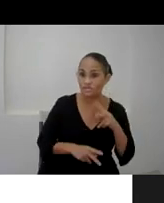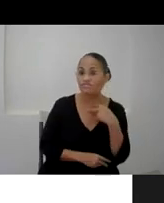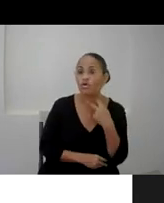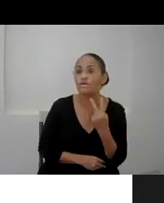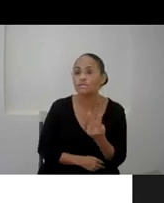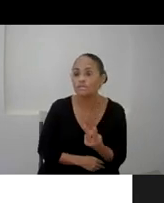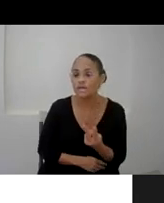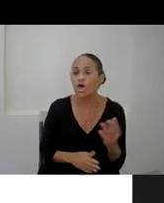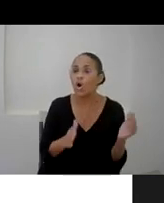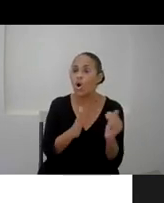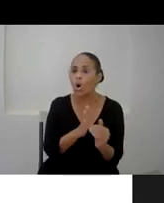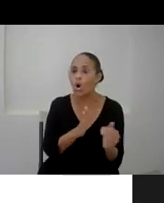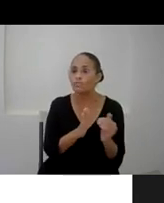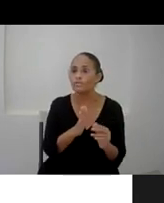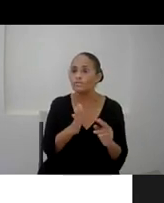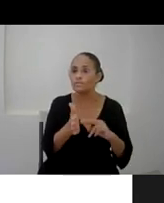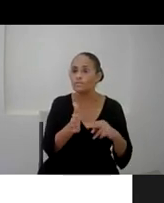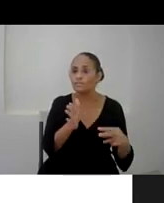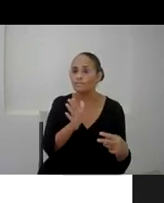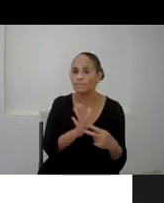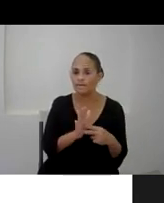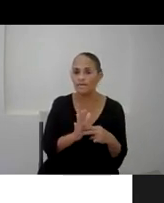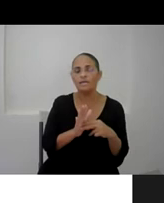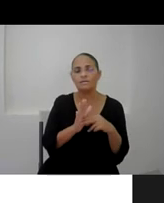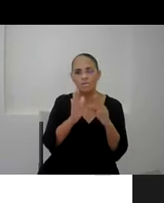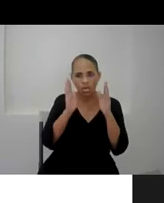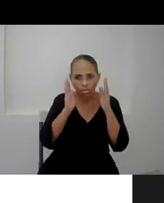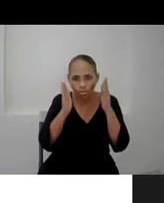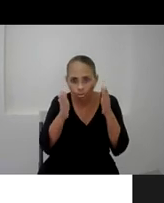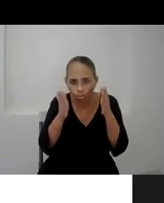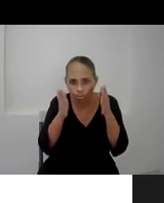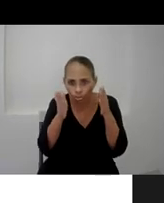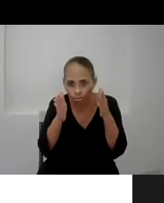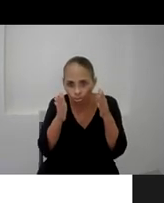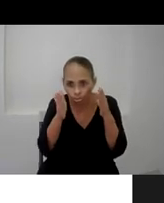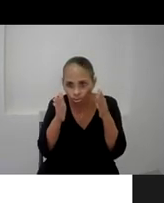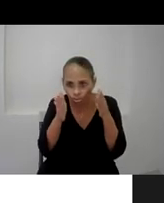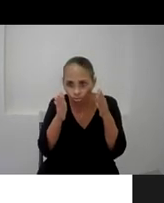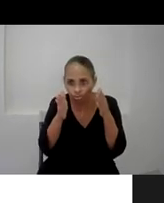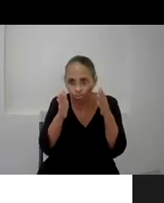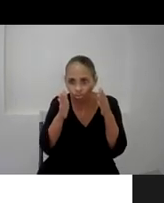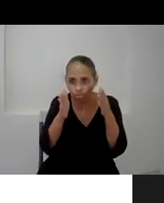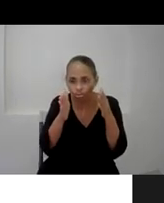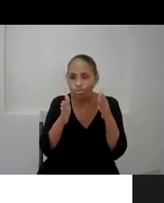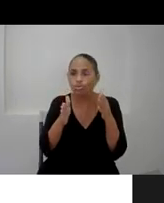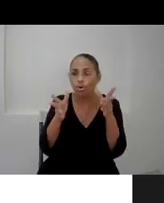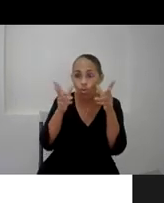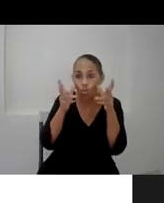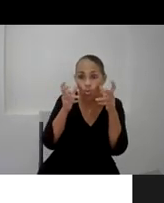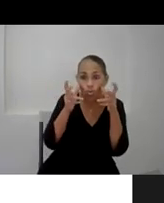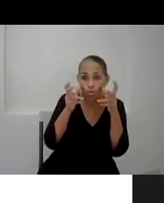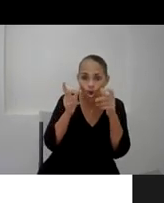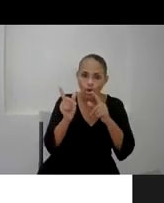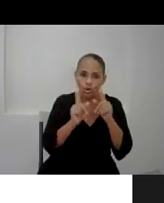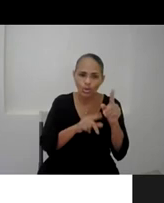That often means very active listening, going out and seeking ways that you can